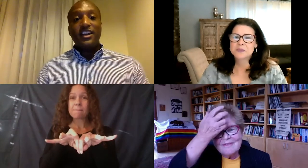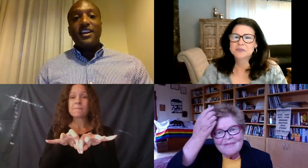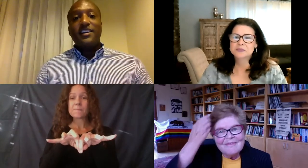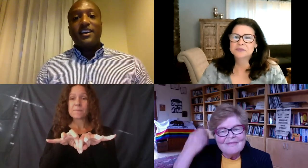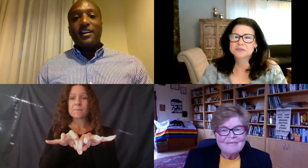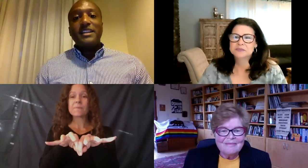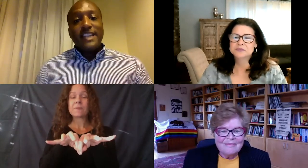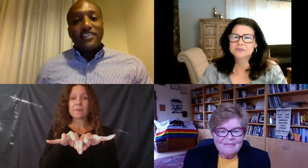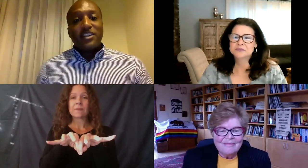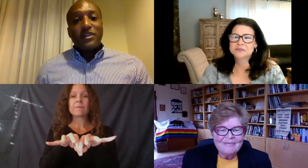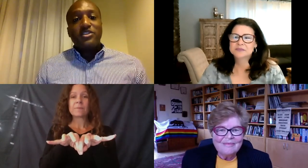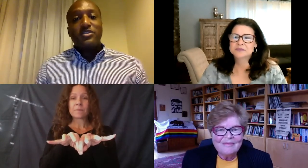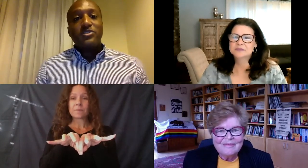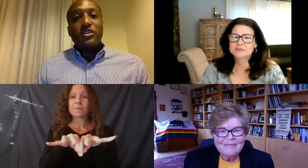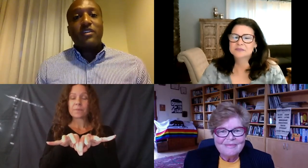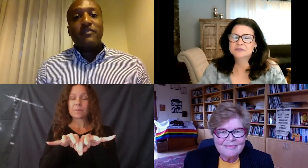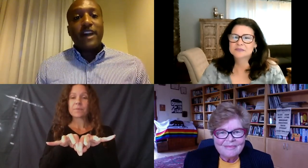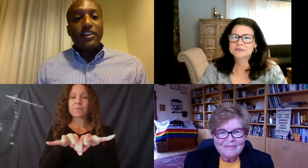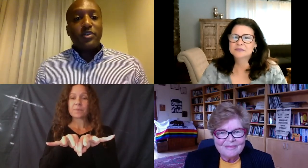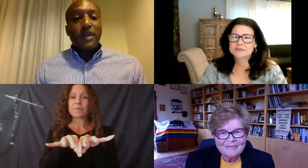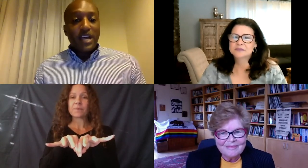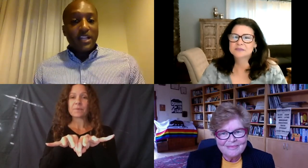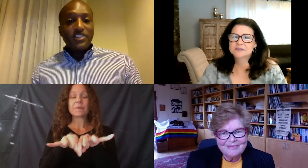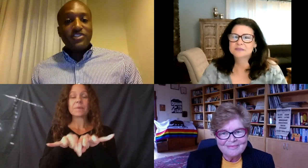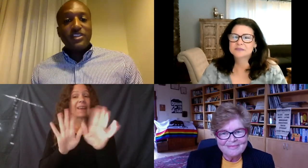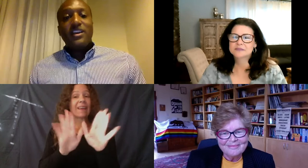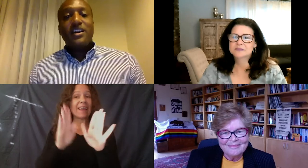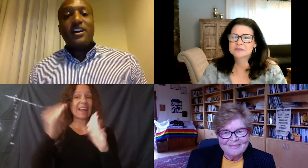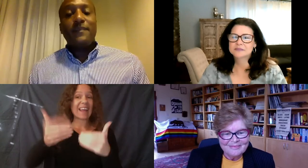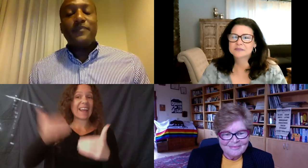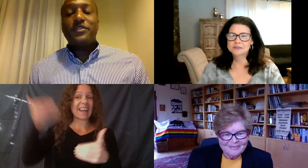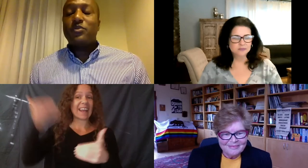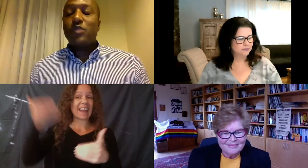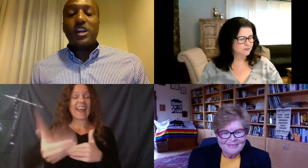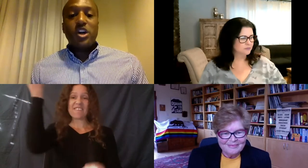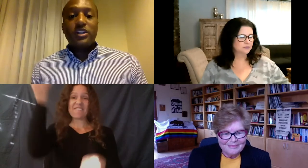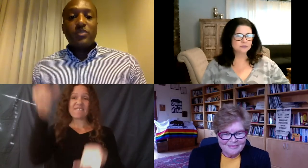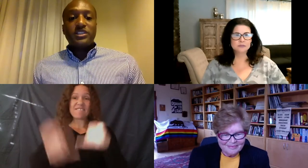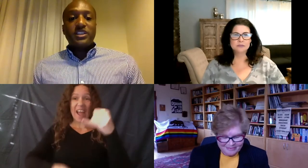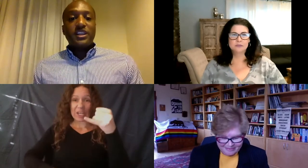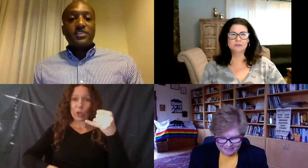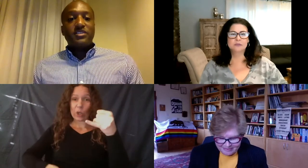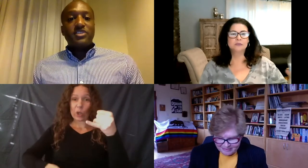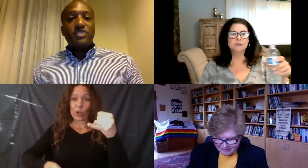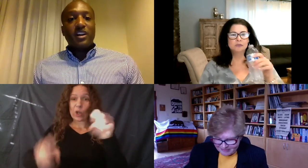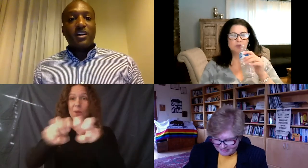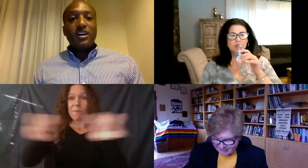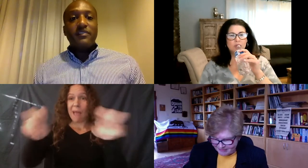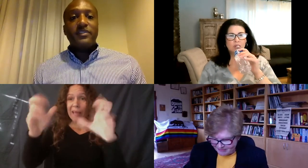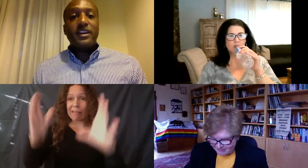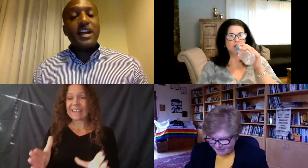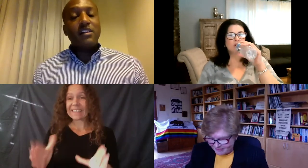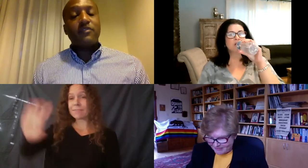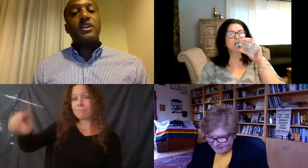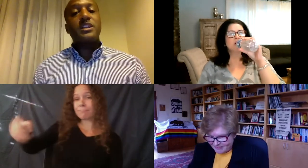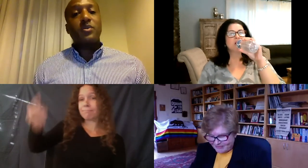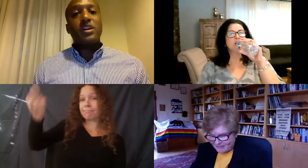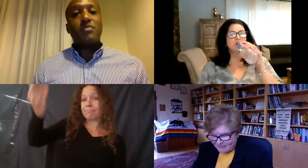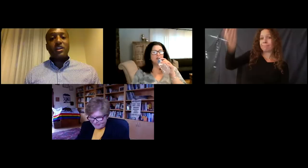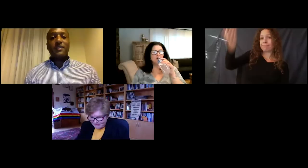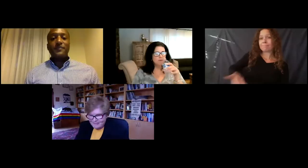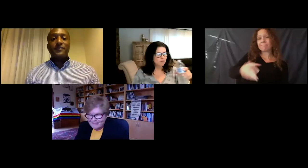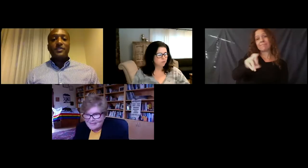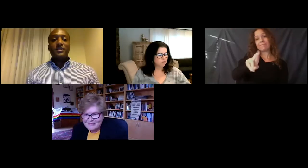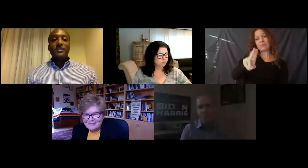sees it. Next, I want to introduce our final panelist, the one and only Rusty Hicks, the chair of the California